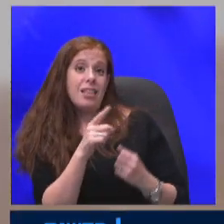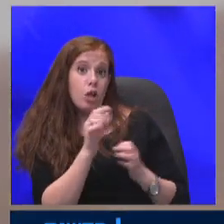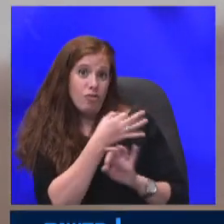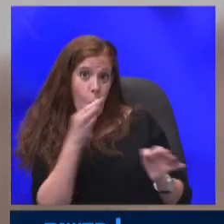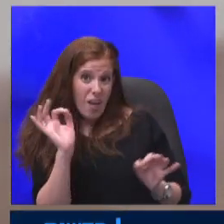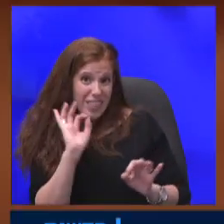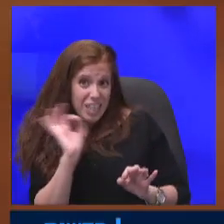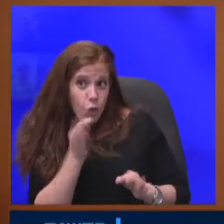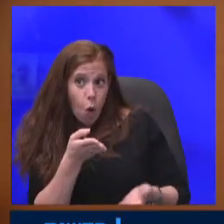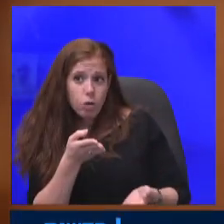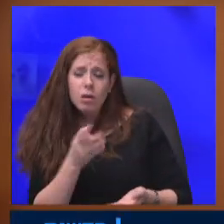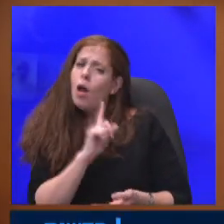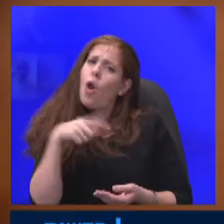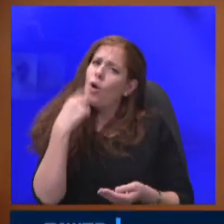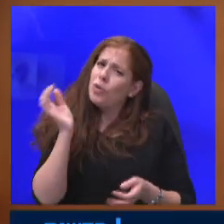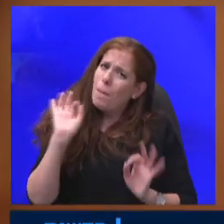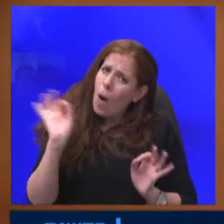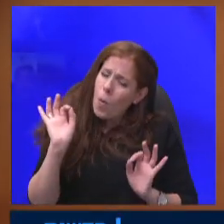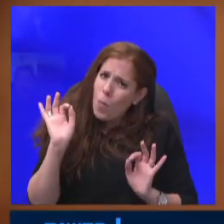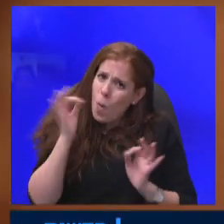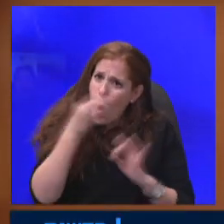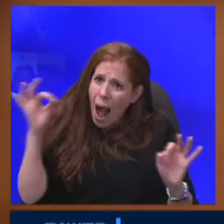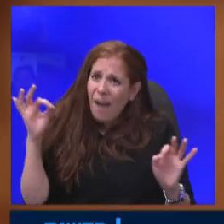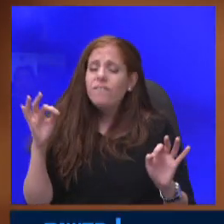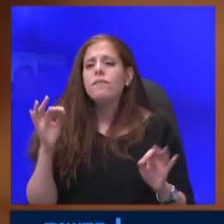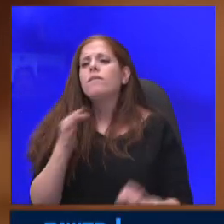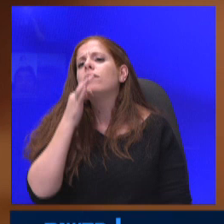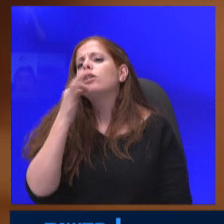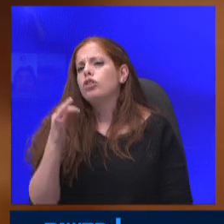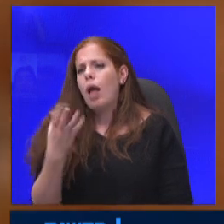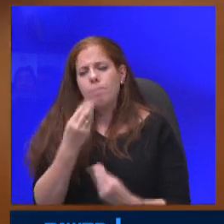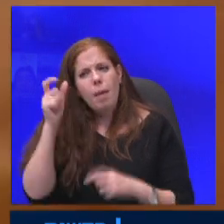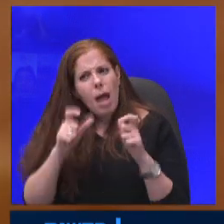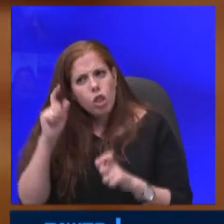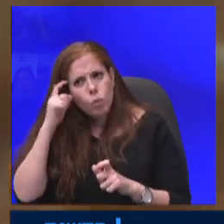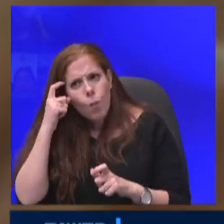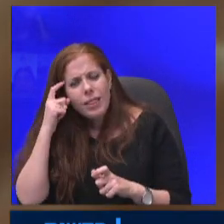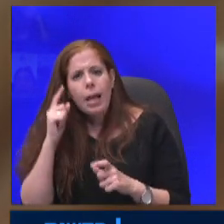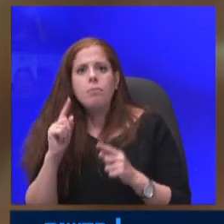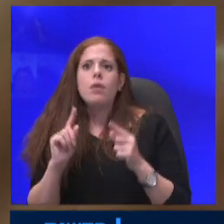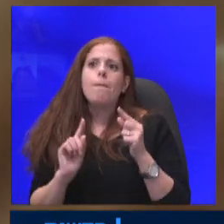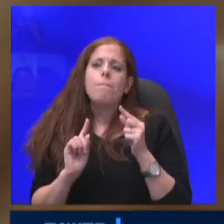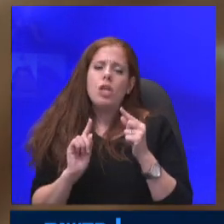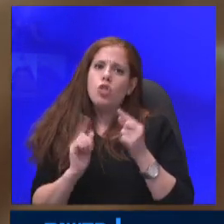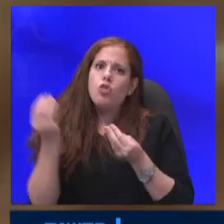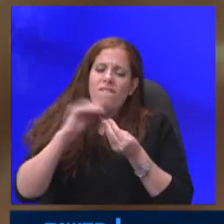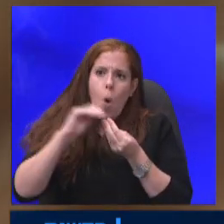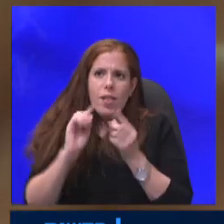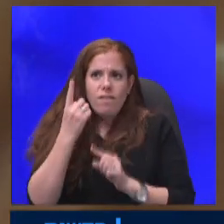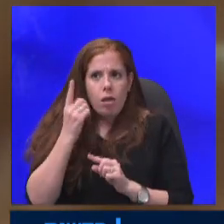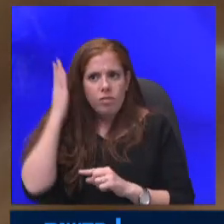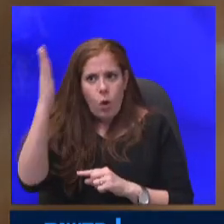say star. Another question. So naturally, lots of people are concerned about long-term side effects. Thank you for your